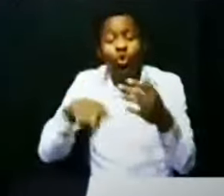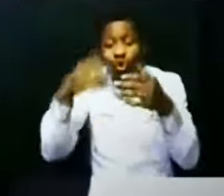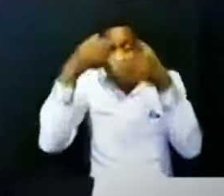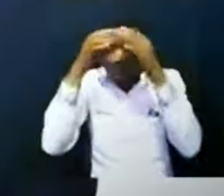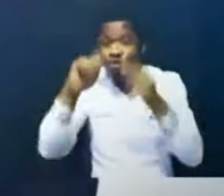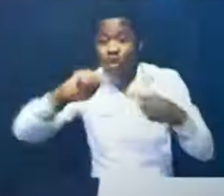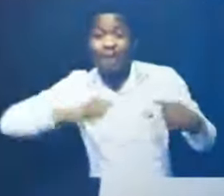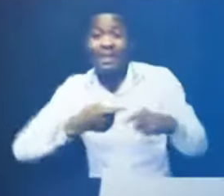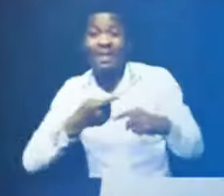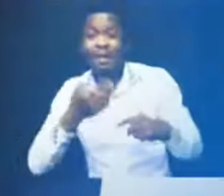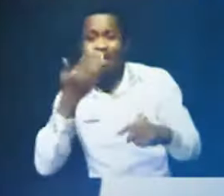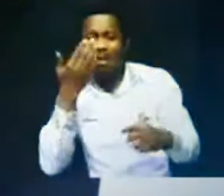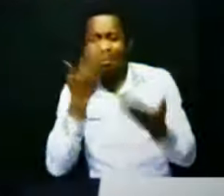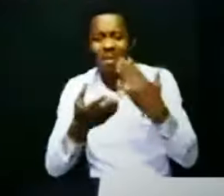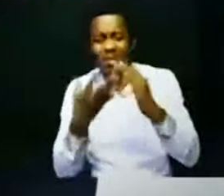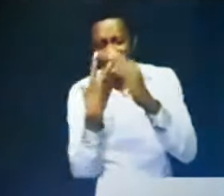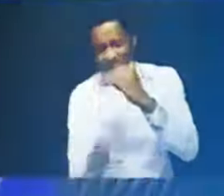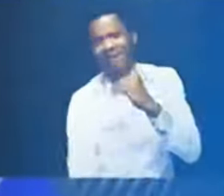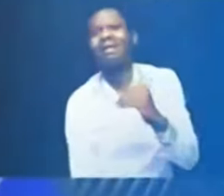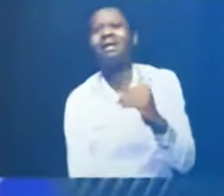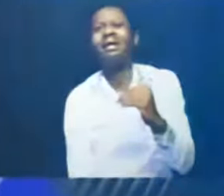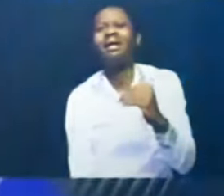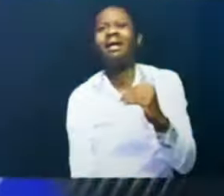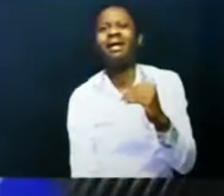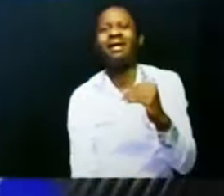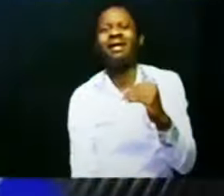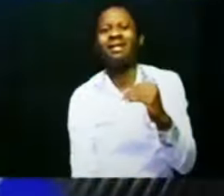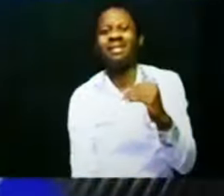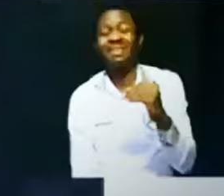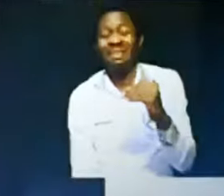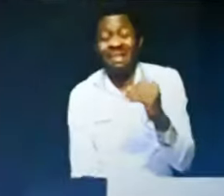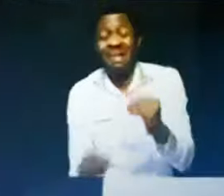that alone can cause you to be bitter